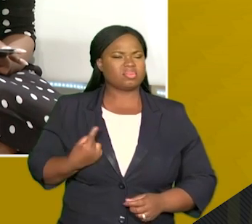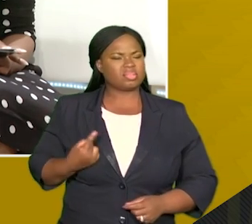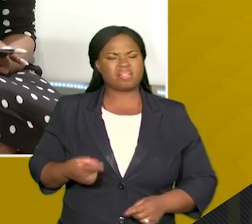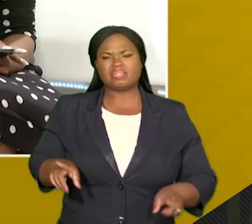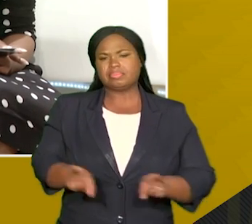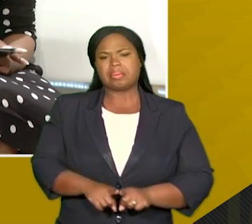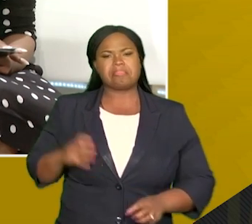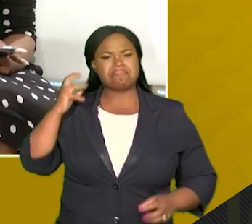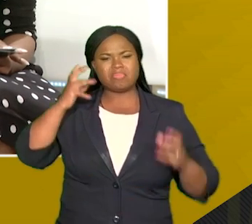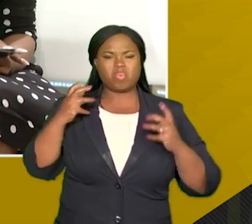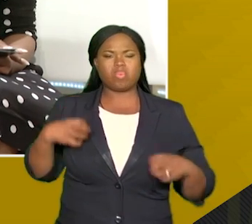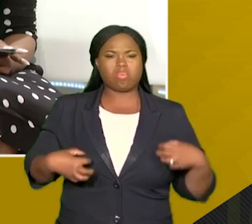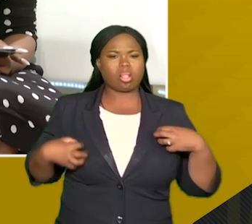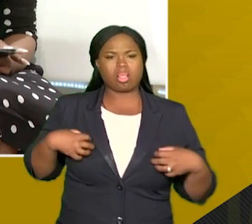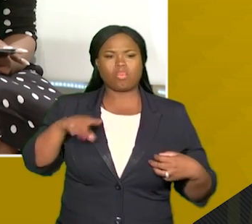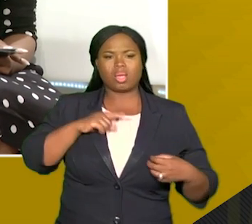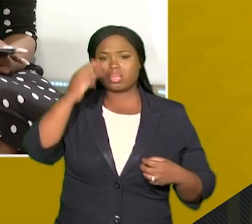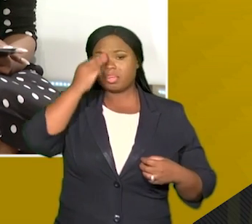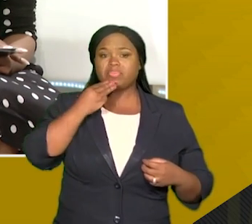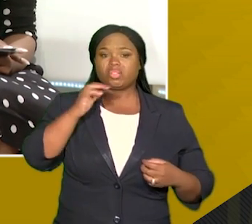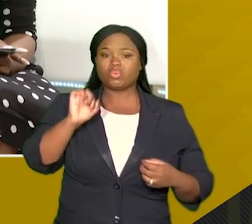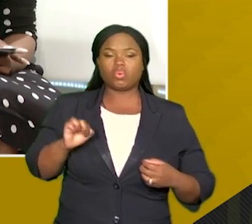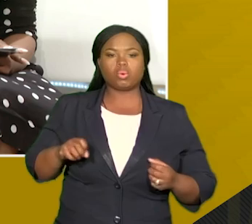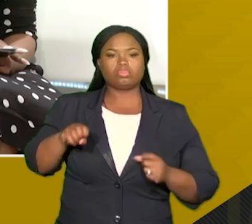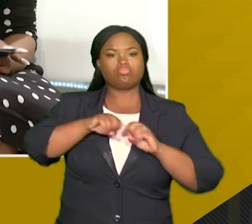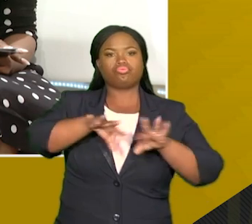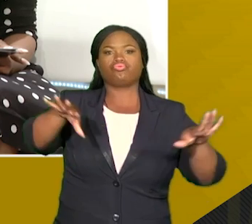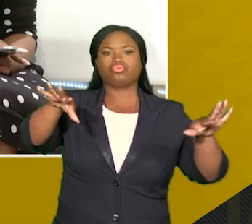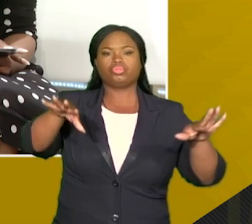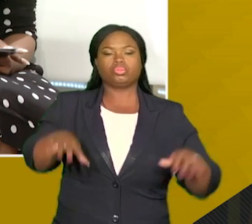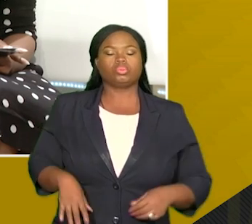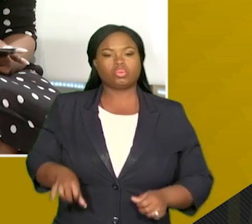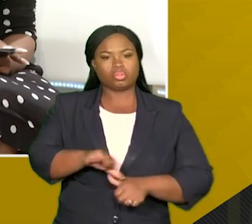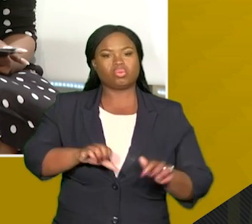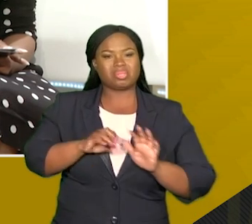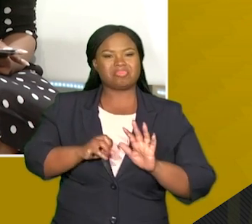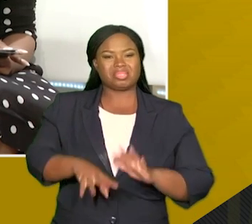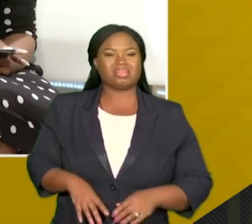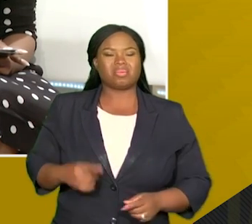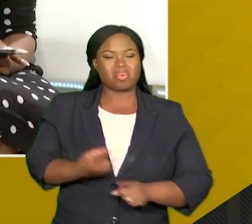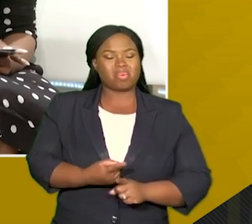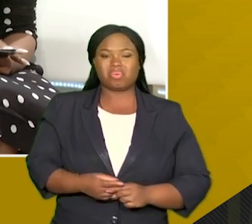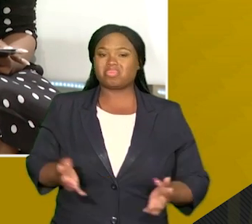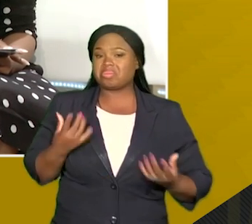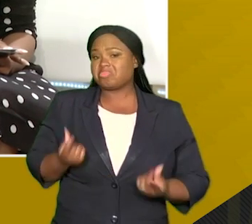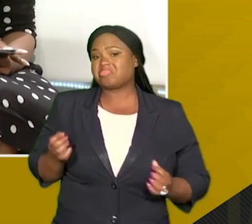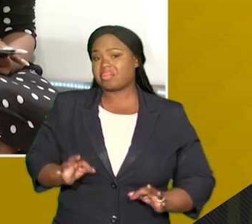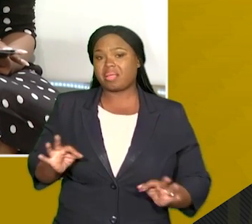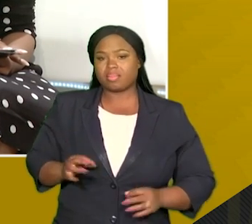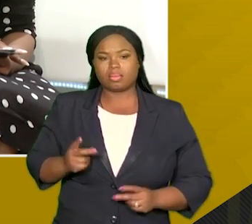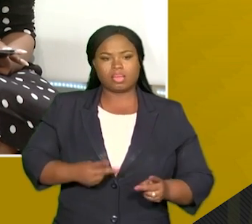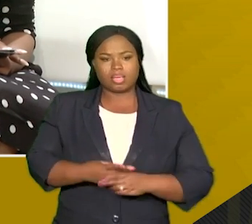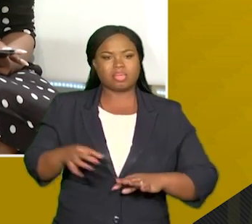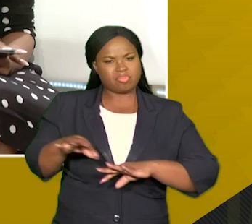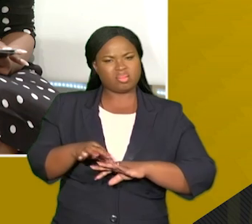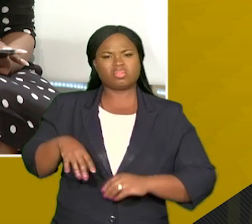everyone, because his pictures were all over social medias and everything. He was butchered to death, and nothing gets done about that. I'm also married